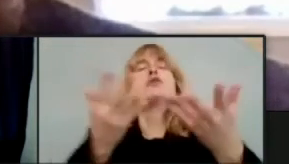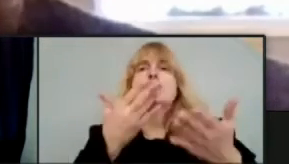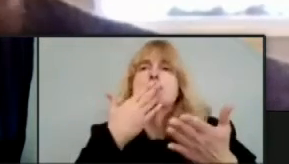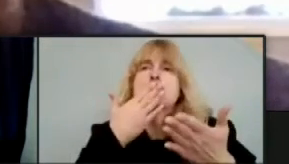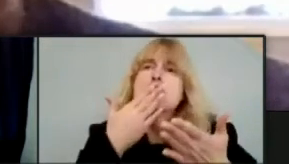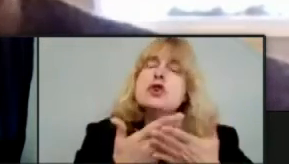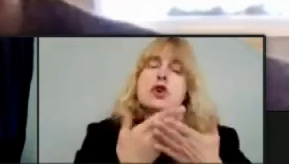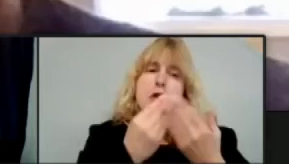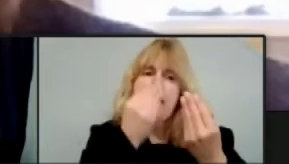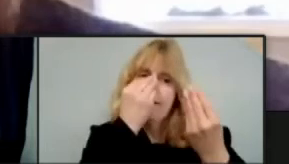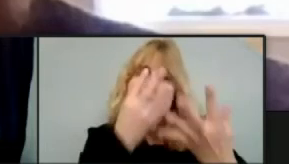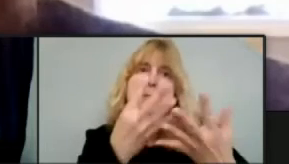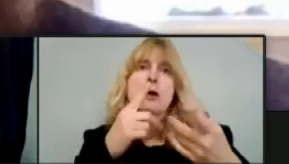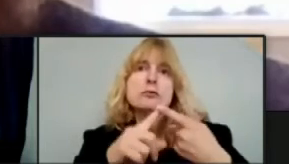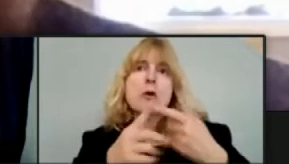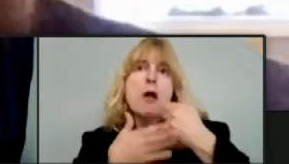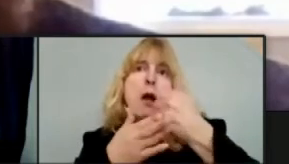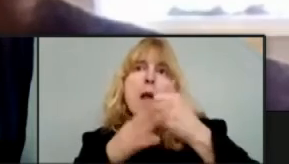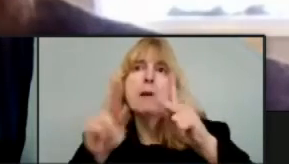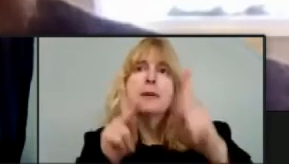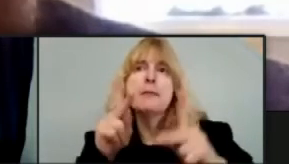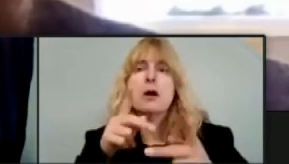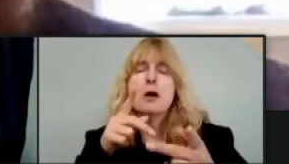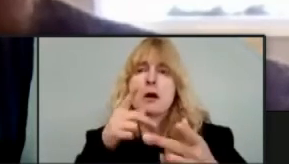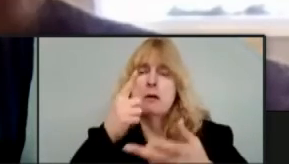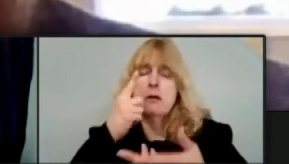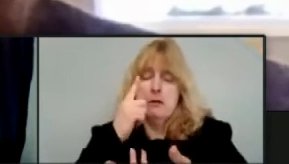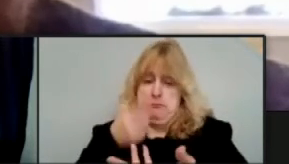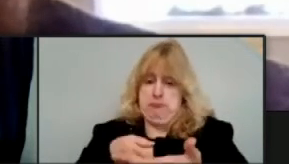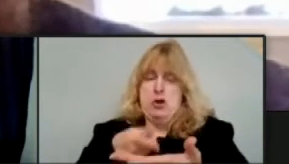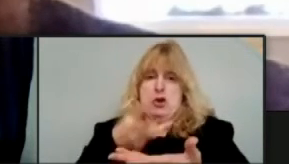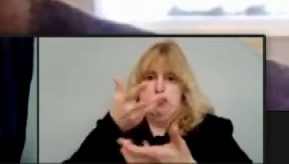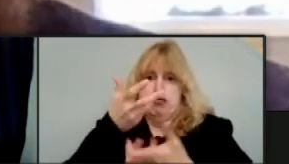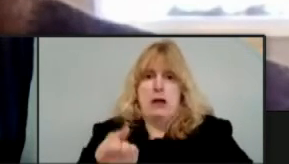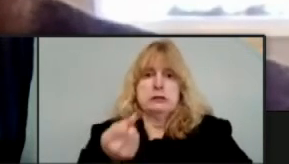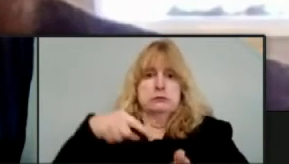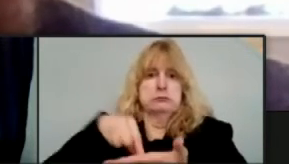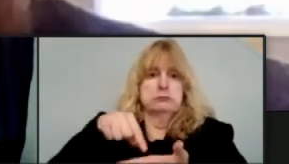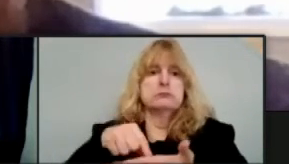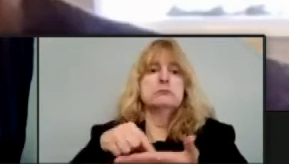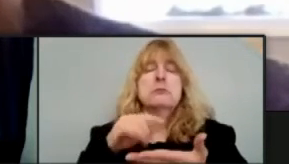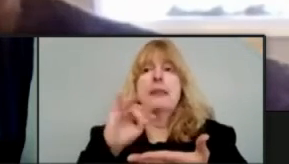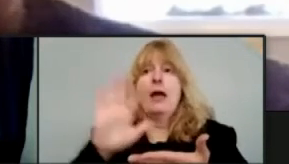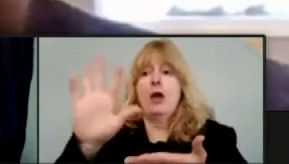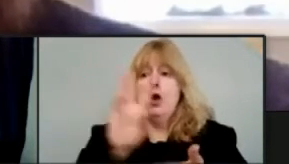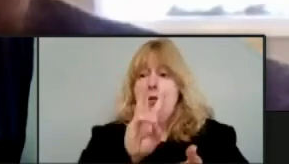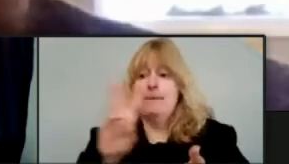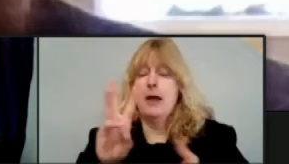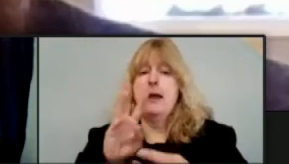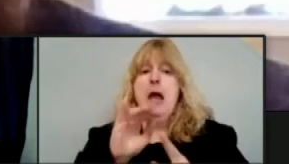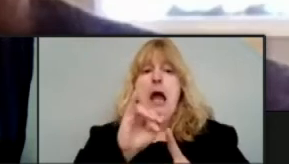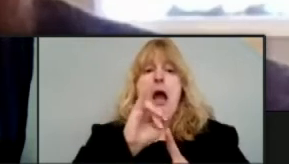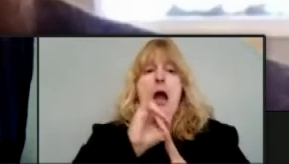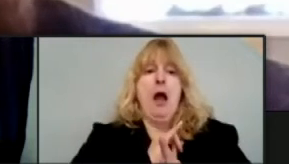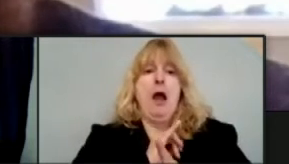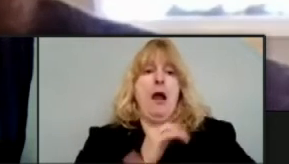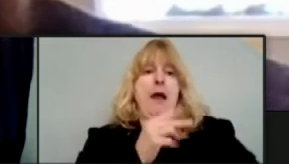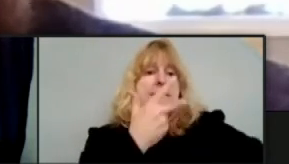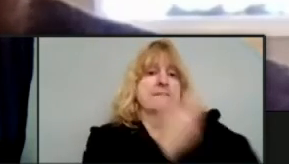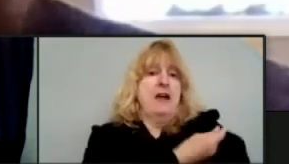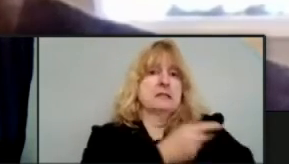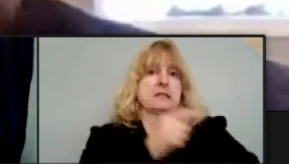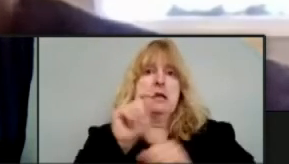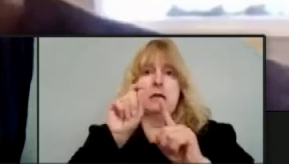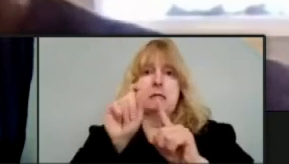vaccines. So the website that they've stood up is called ivaccinate.org. And I encourage you to go there. There's a lot of